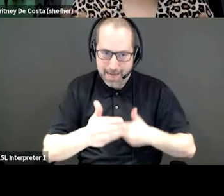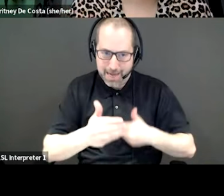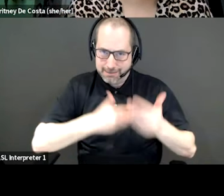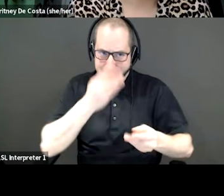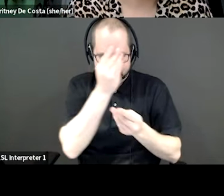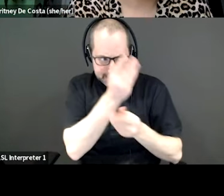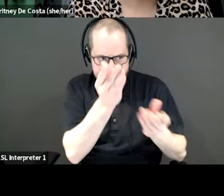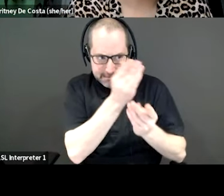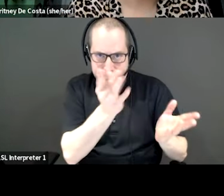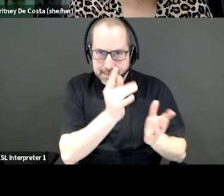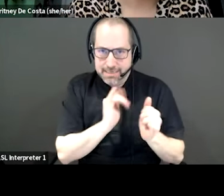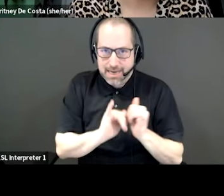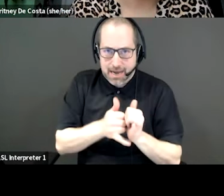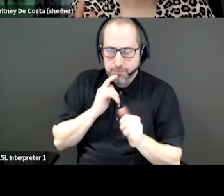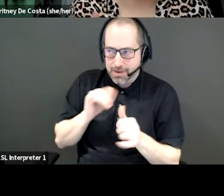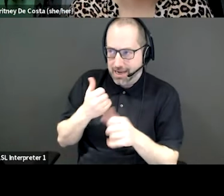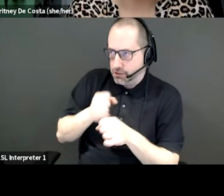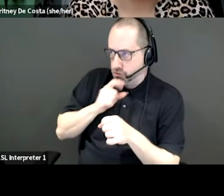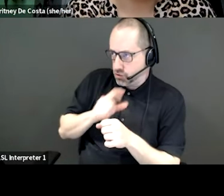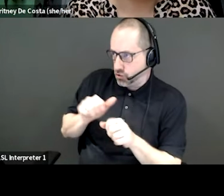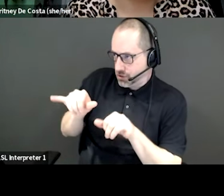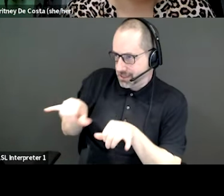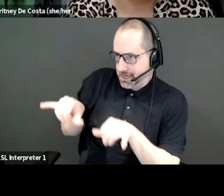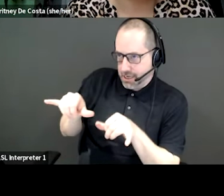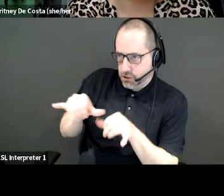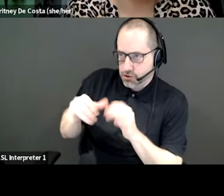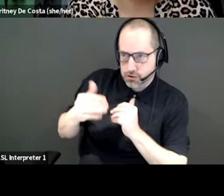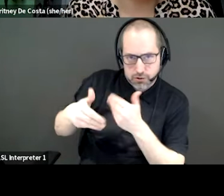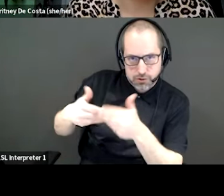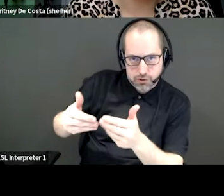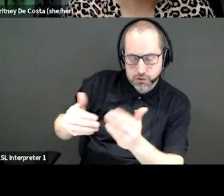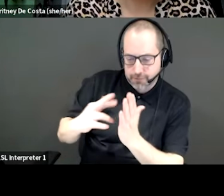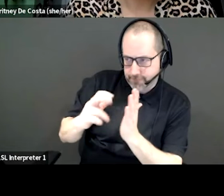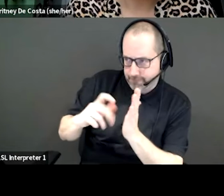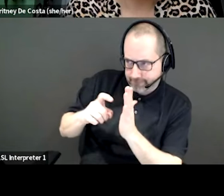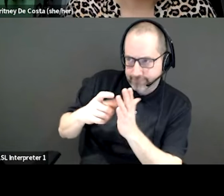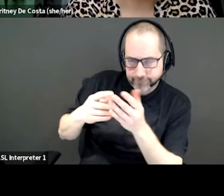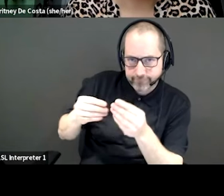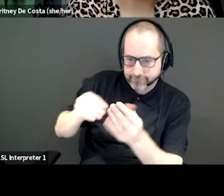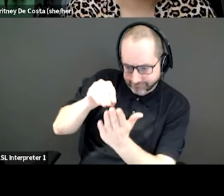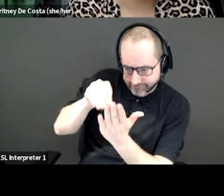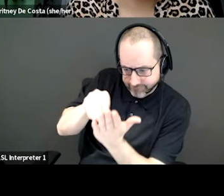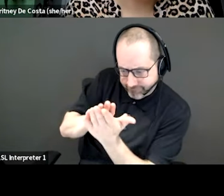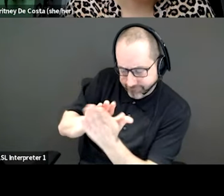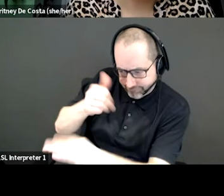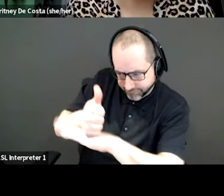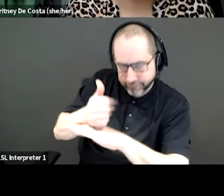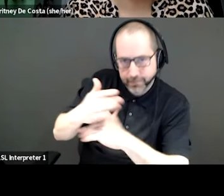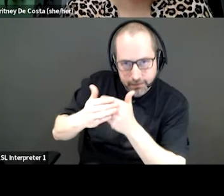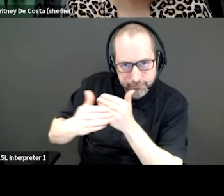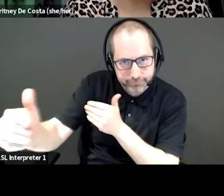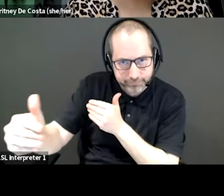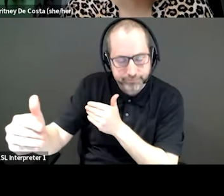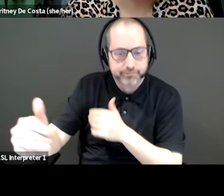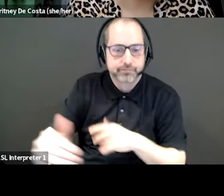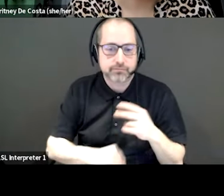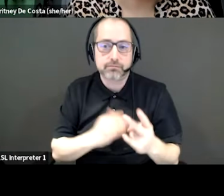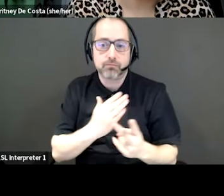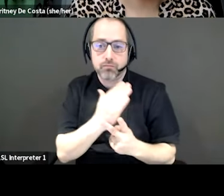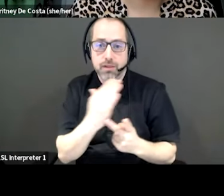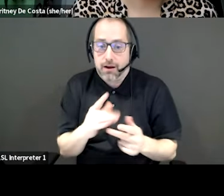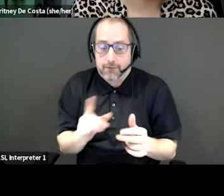into those standards and make sure that those are front of mind for folks moving forward. We hosted our first session earlier this year,